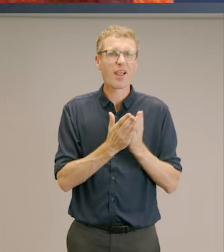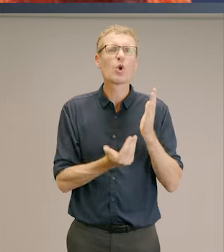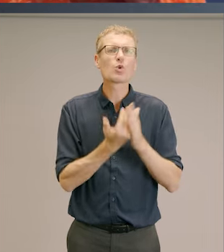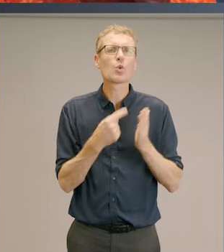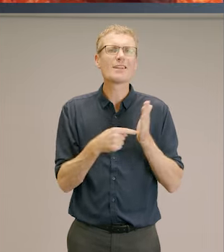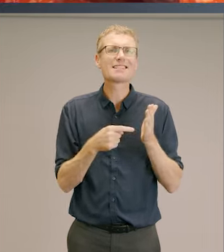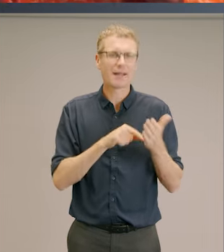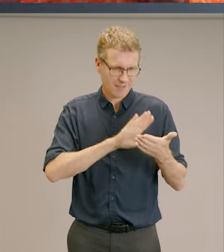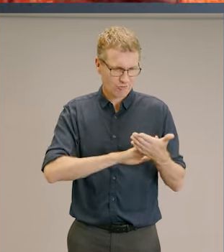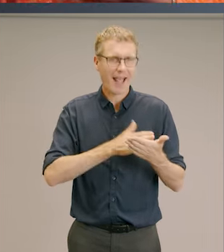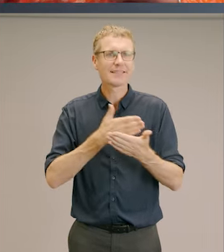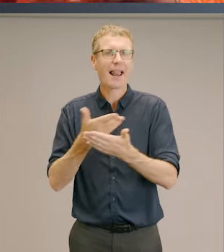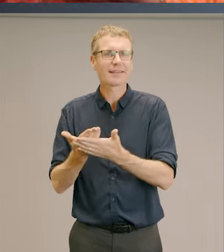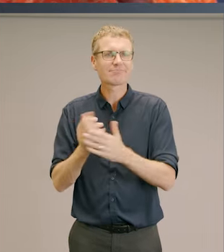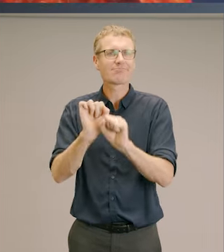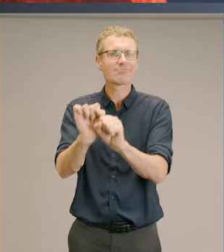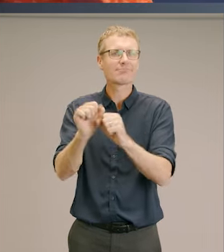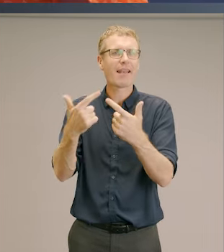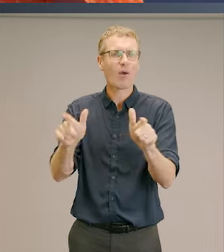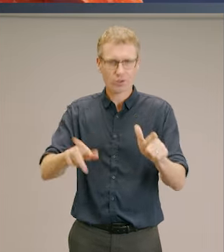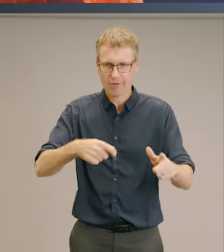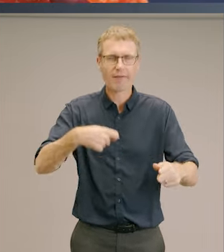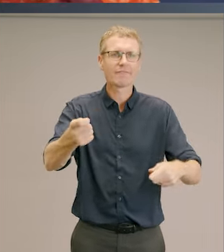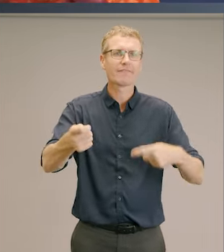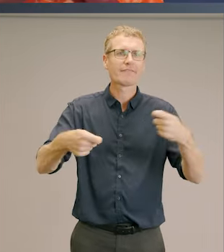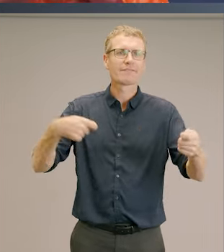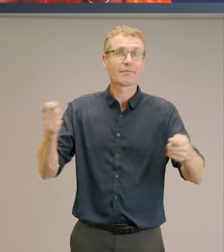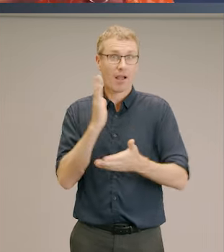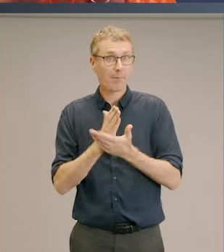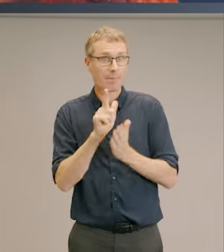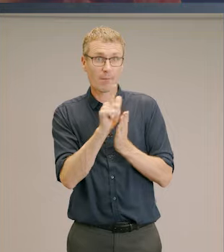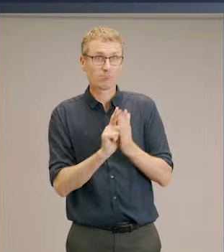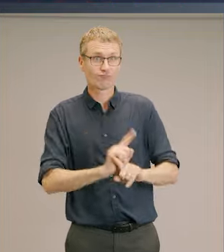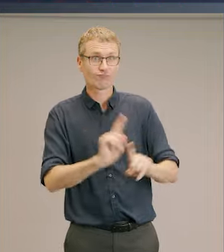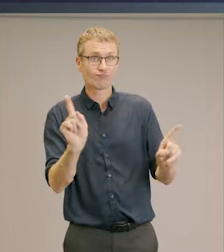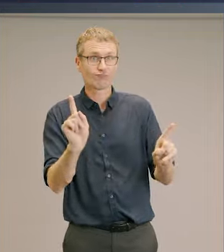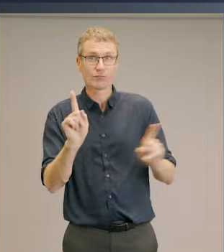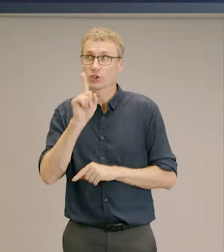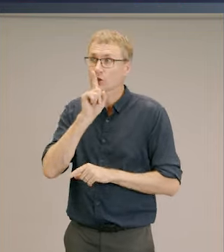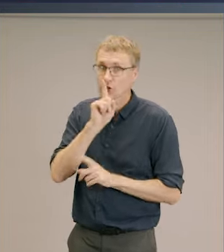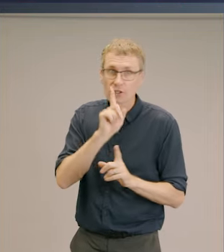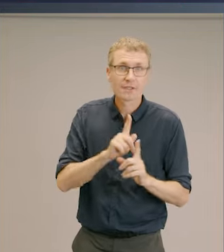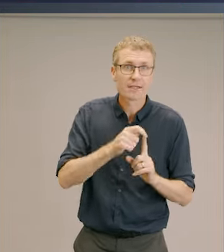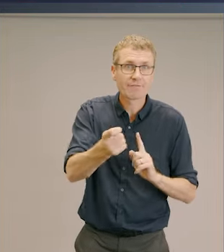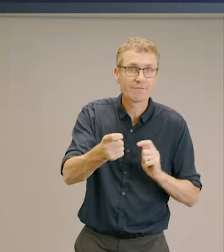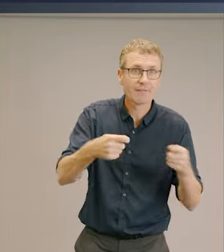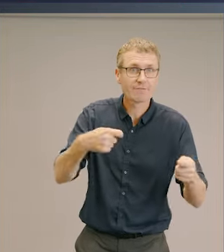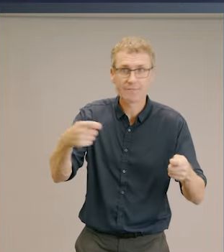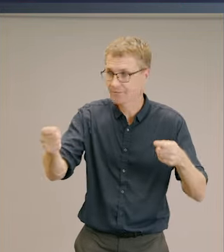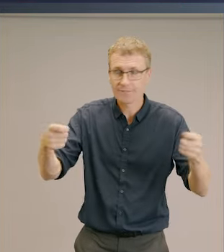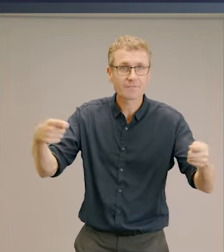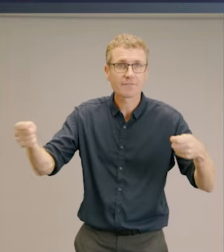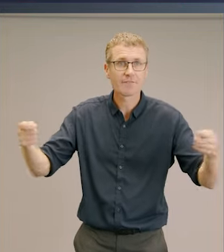New Testaments that had been translated. They were just half copies of the Gospels. And they went and they